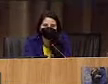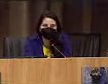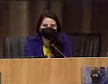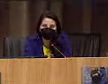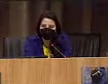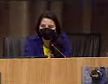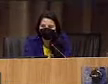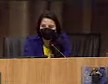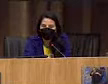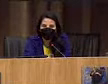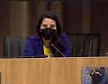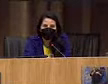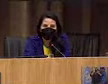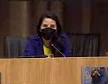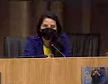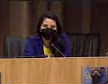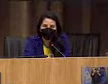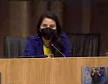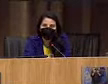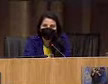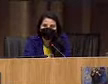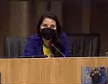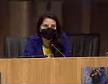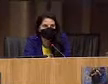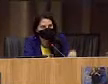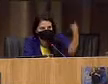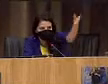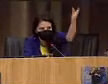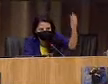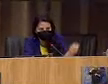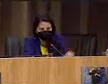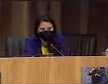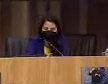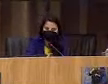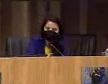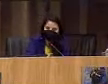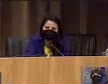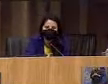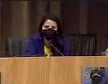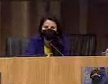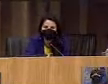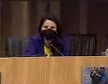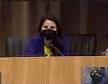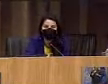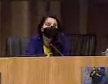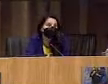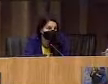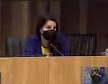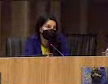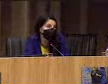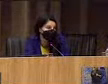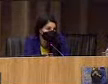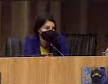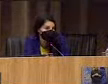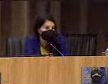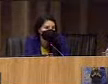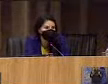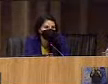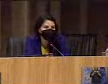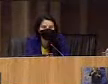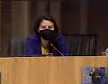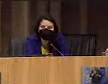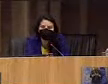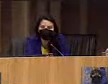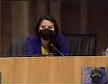August, we could sign the contract with the Federal University of the state of Alagoas. Dr. Kleber is here